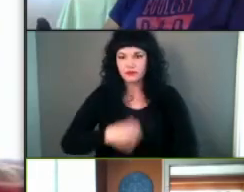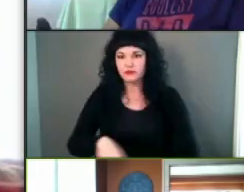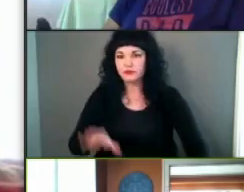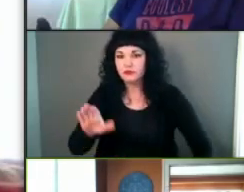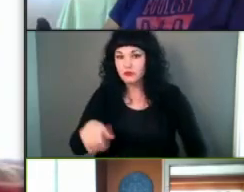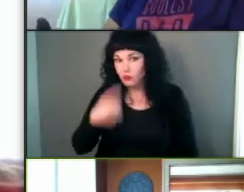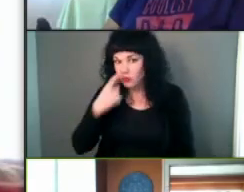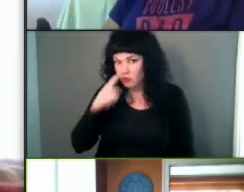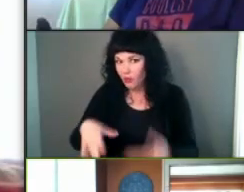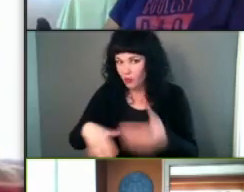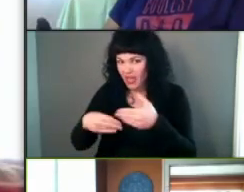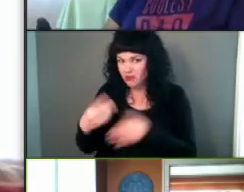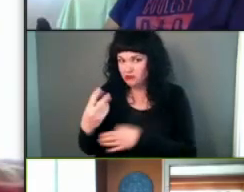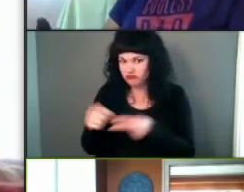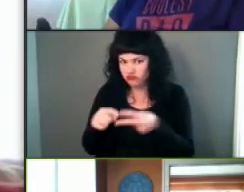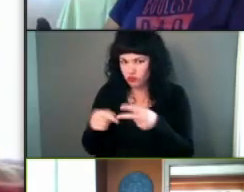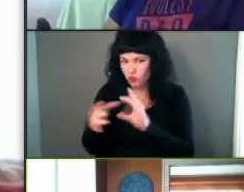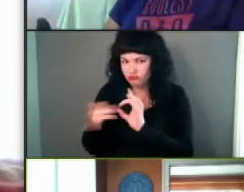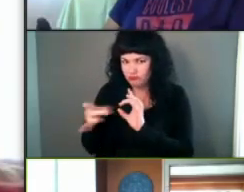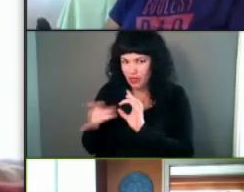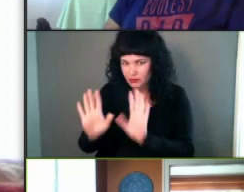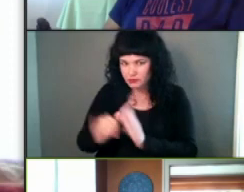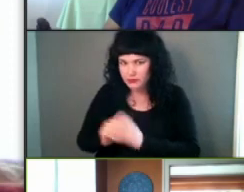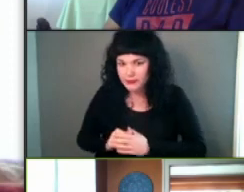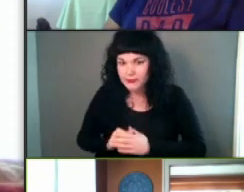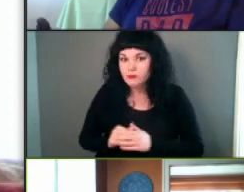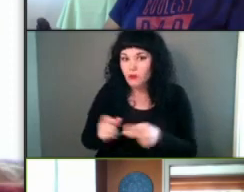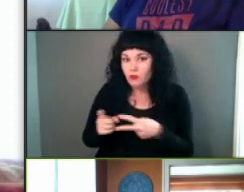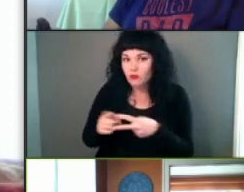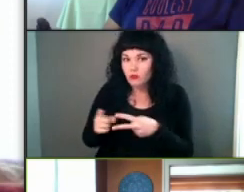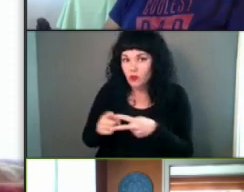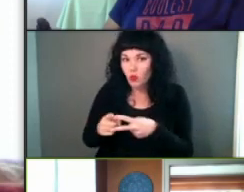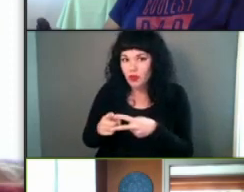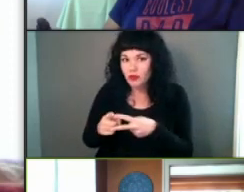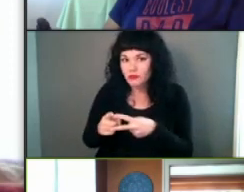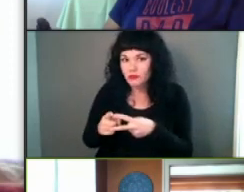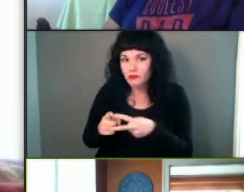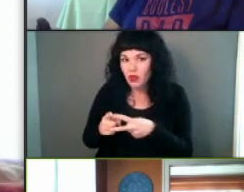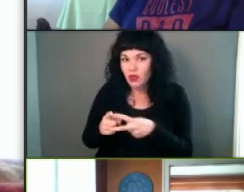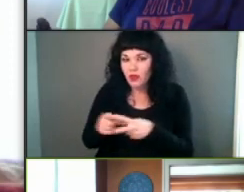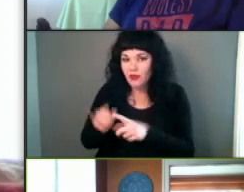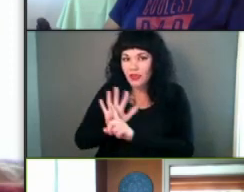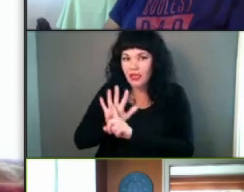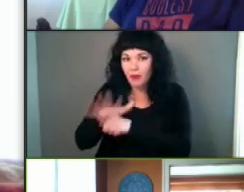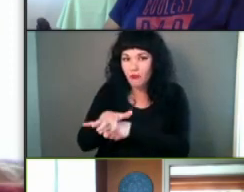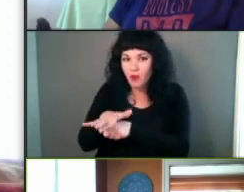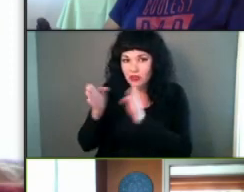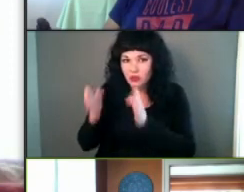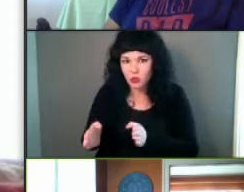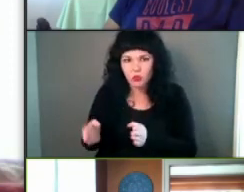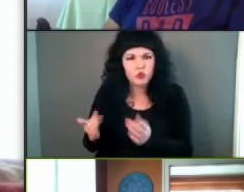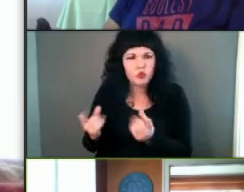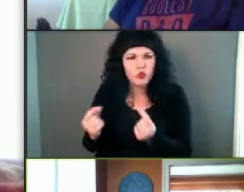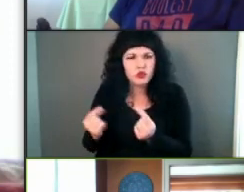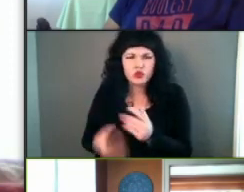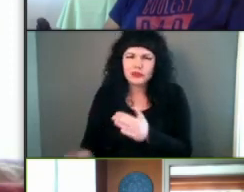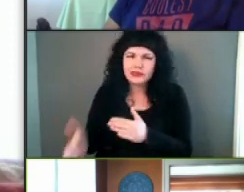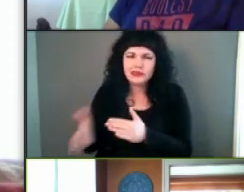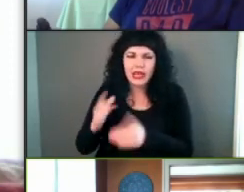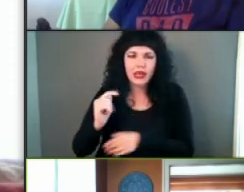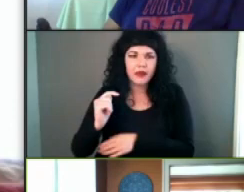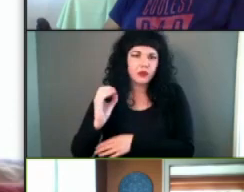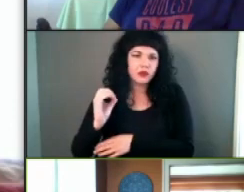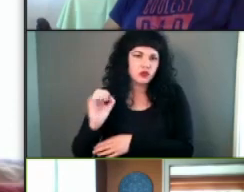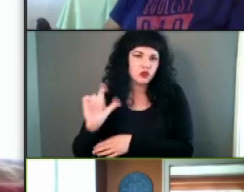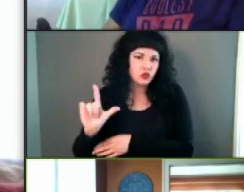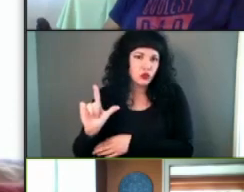is that the oppressor, the primary tool is divide and conquer, right? And by othering each